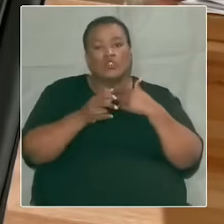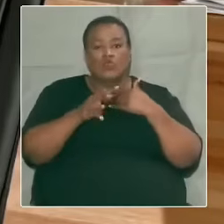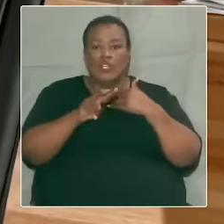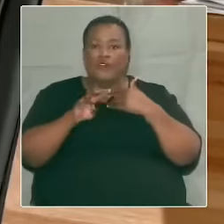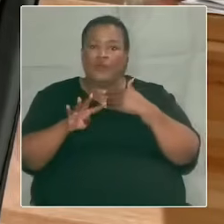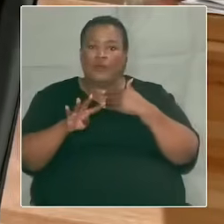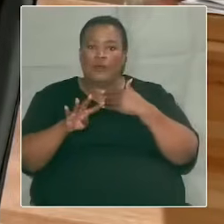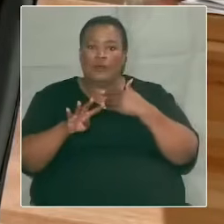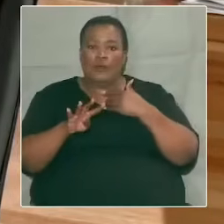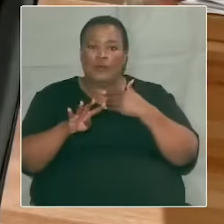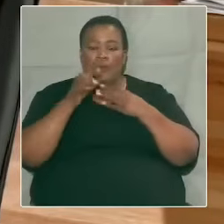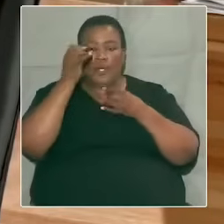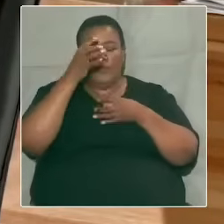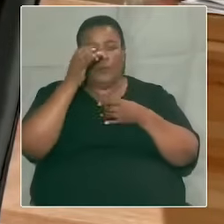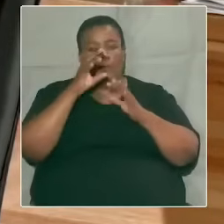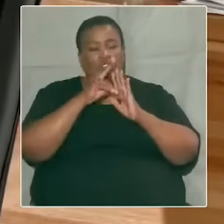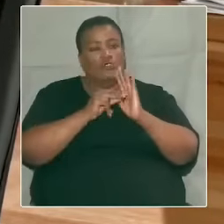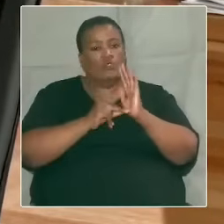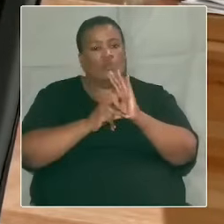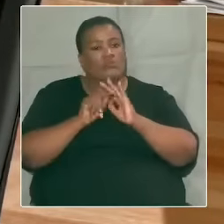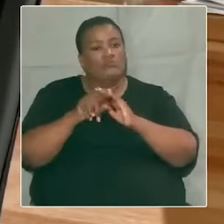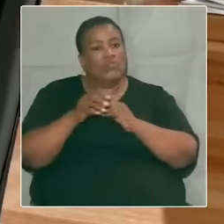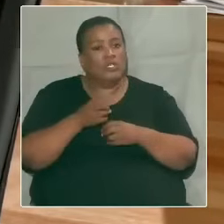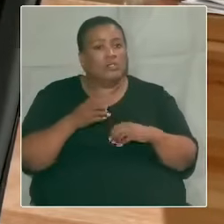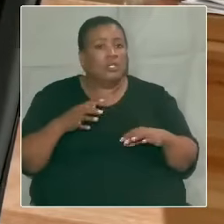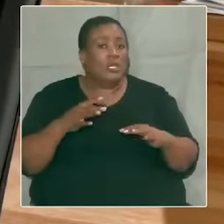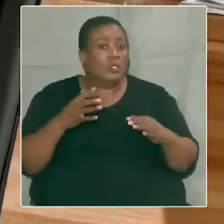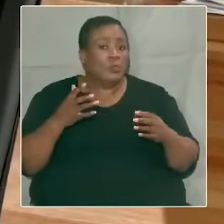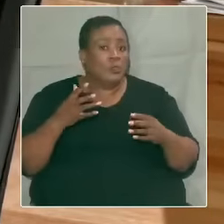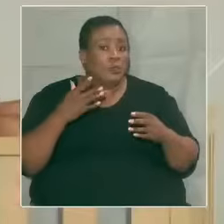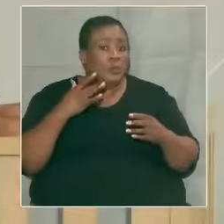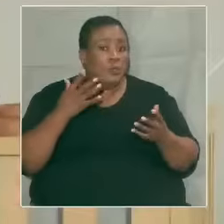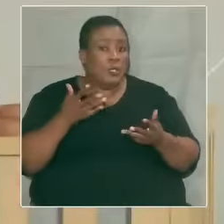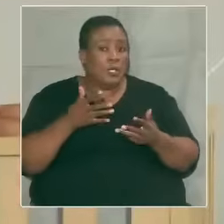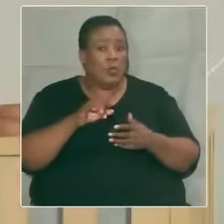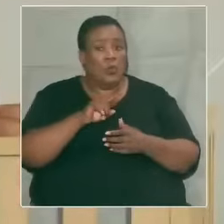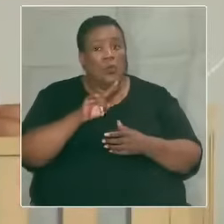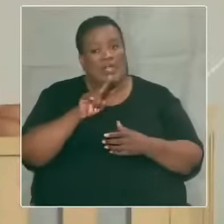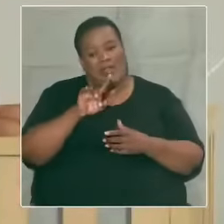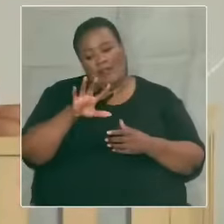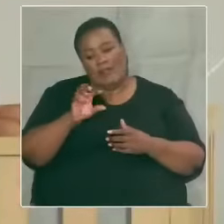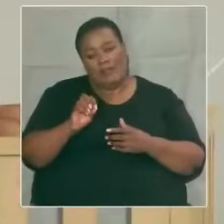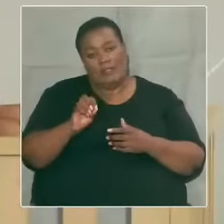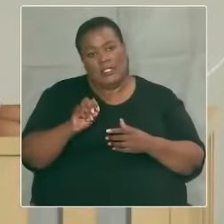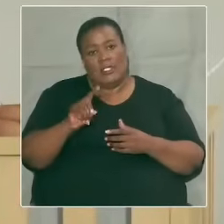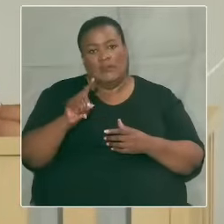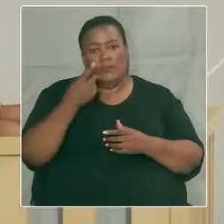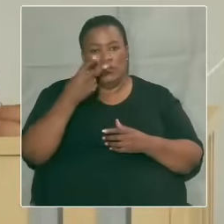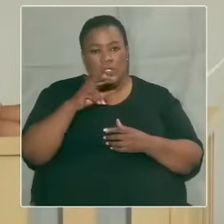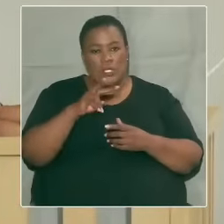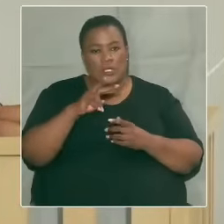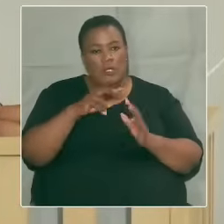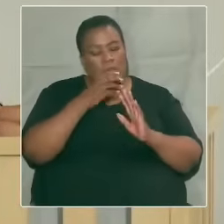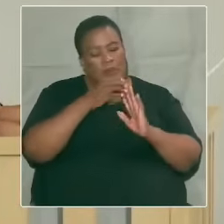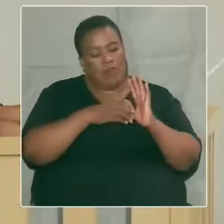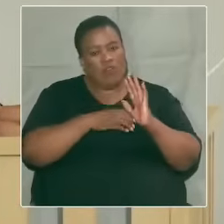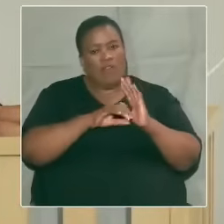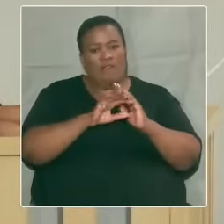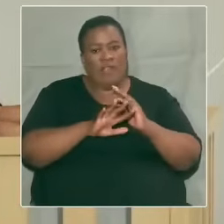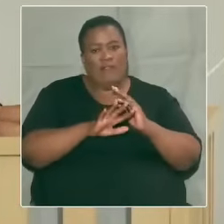information note, and that is the one that commences at 150. If you look at paragraph 5 of